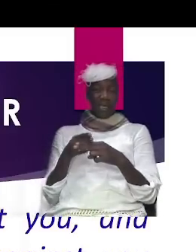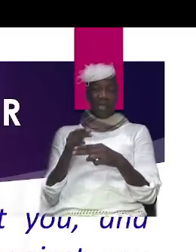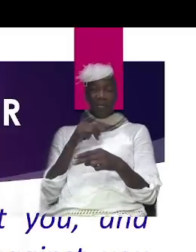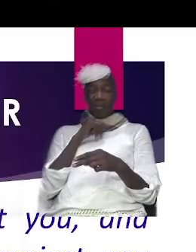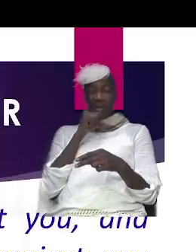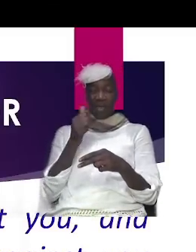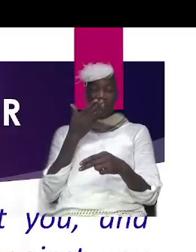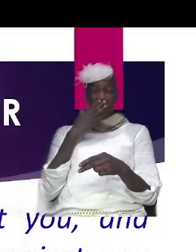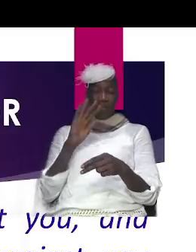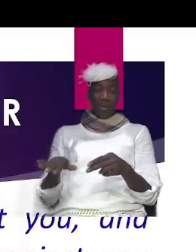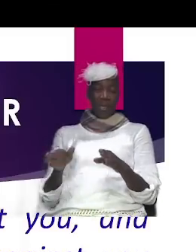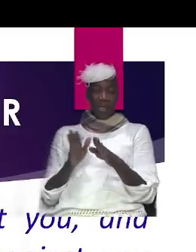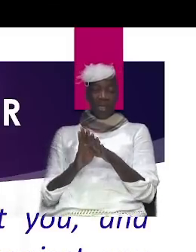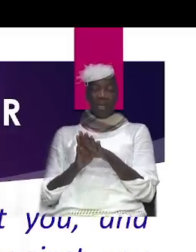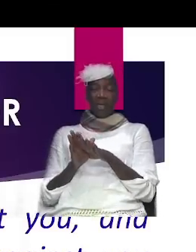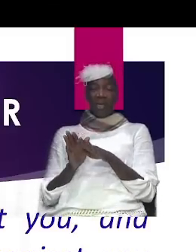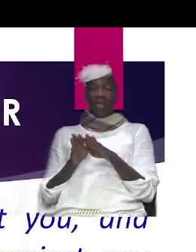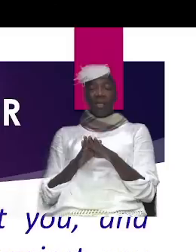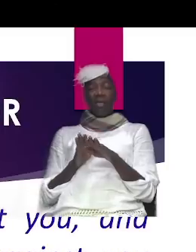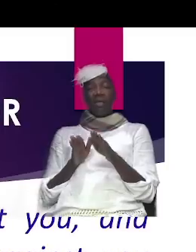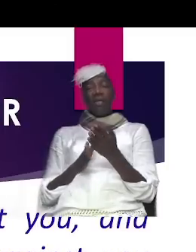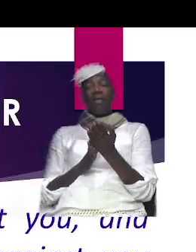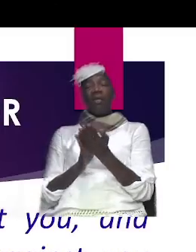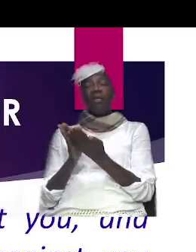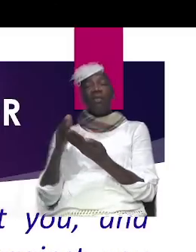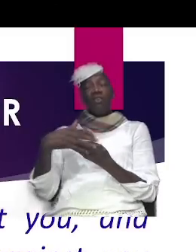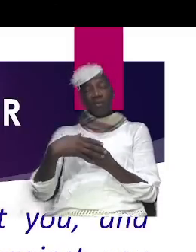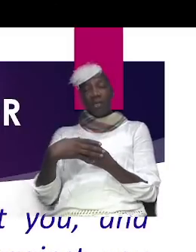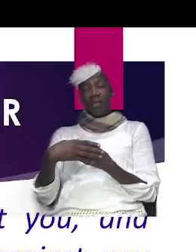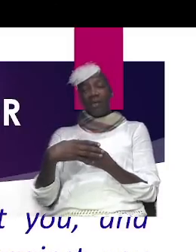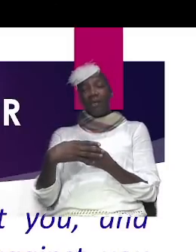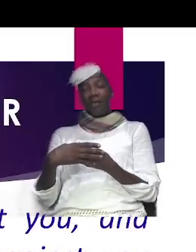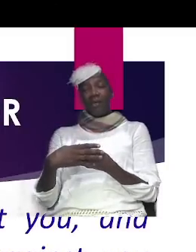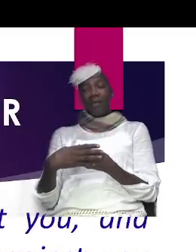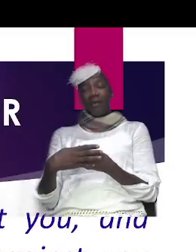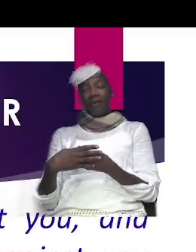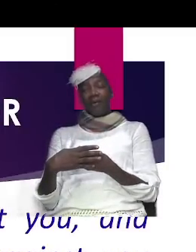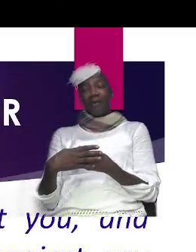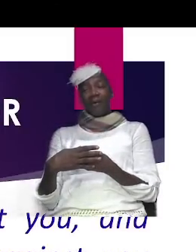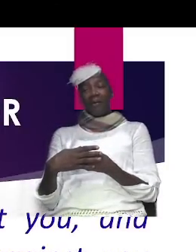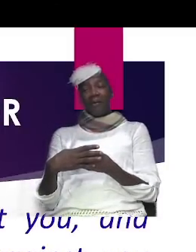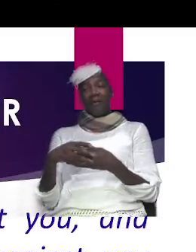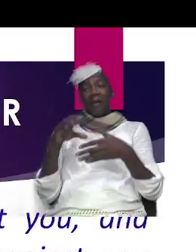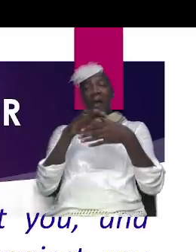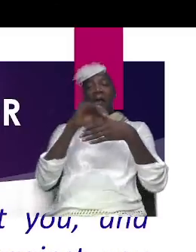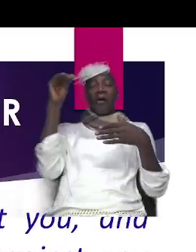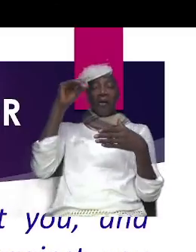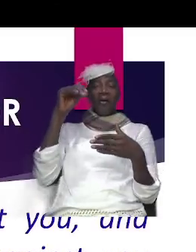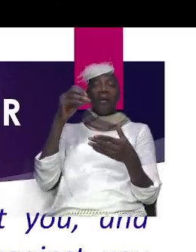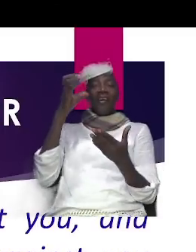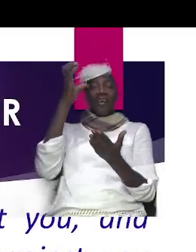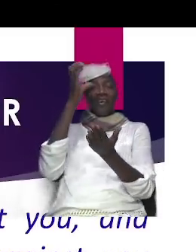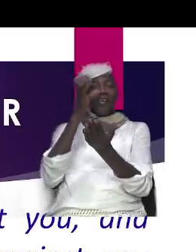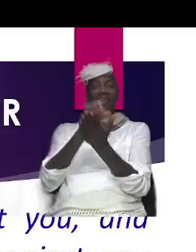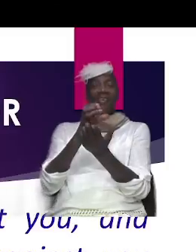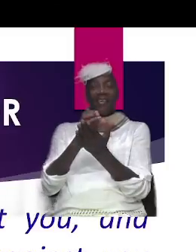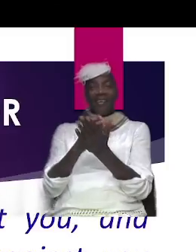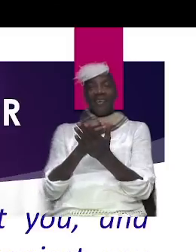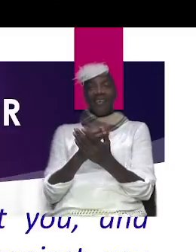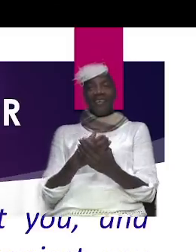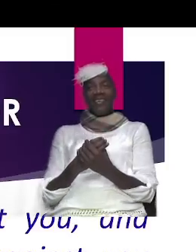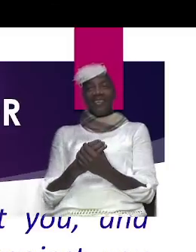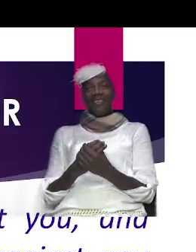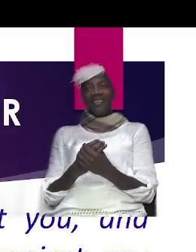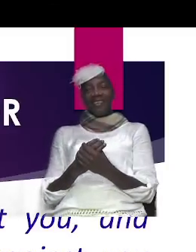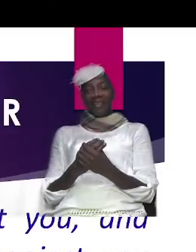because the worst they do to us out here is call us grease can. You know, when in Lickland, when I was just saved and so forth, and the hottest thing anybody could